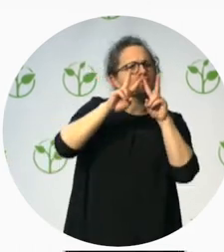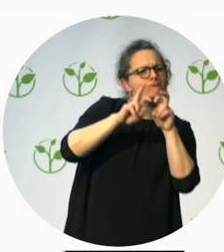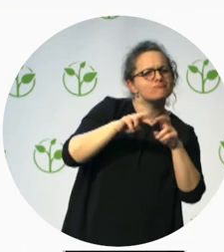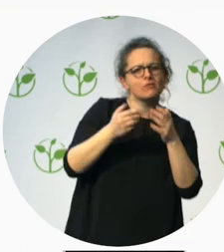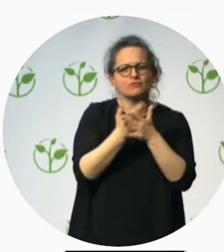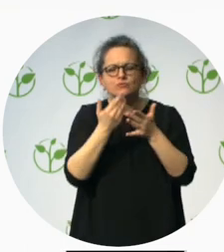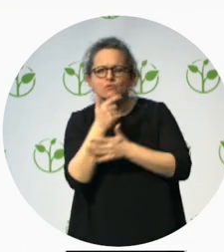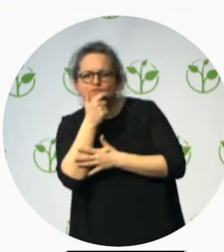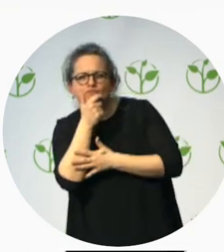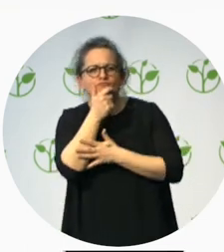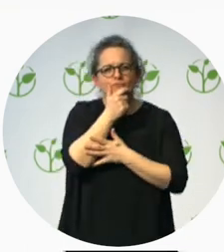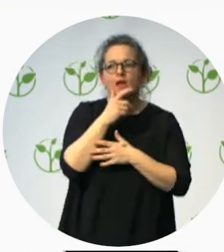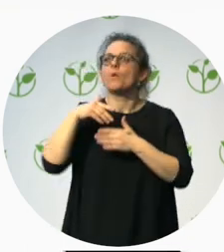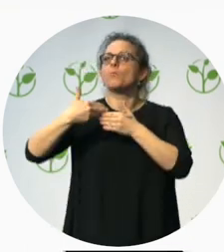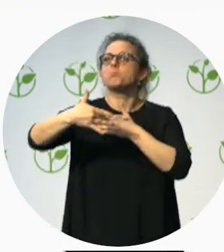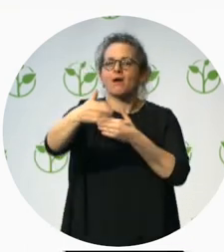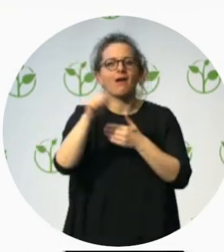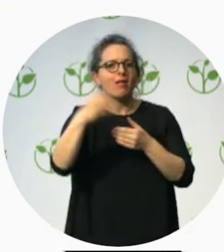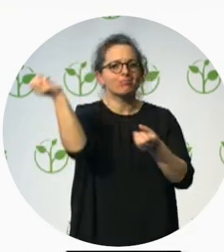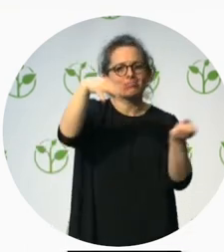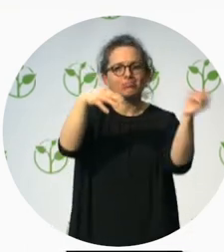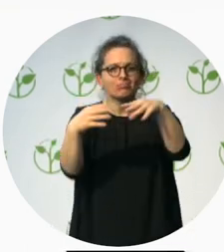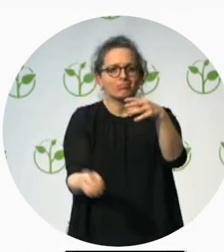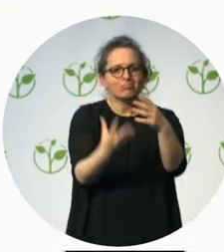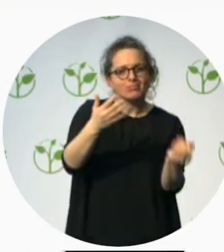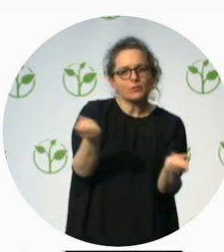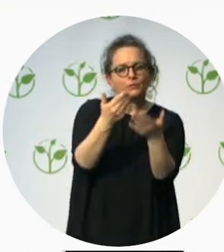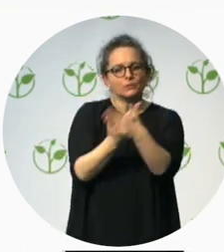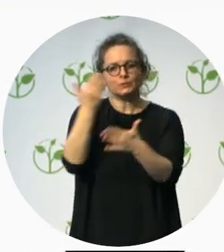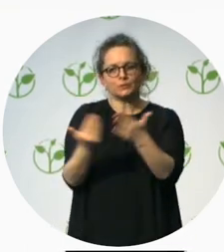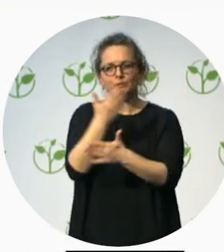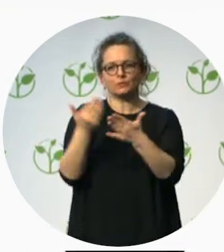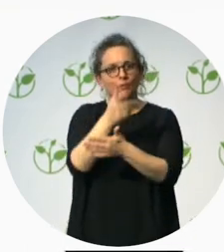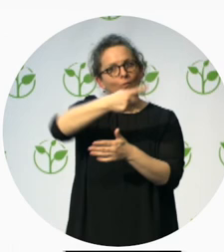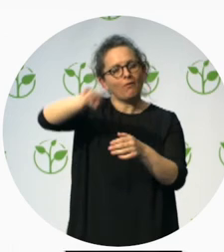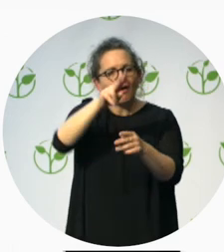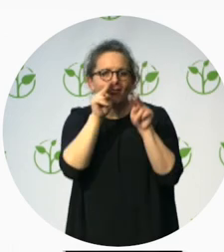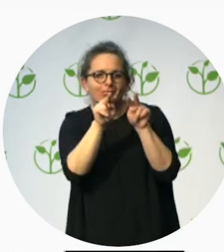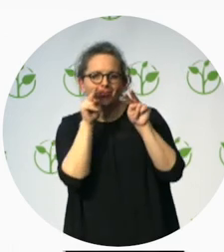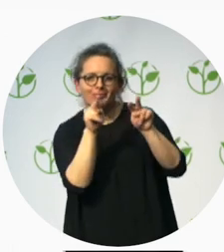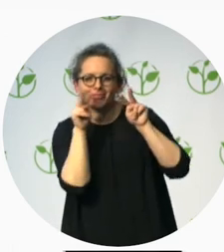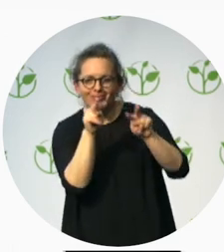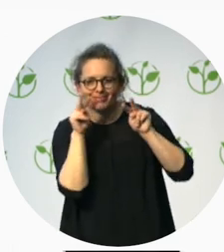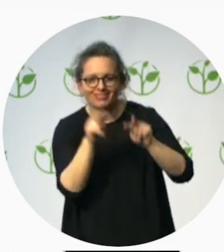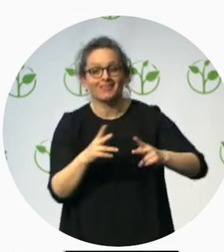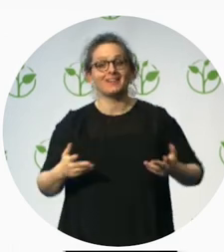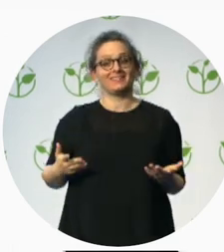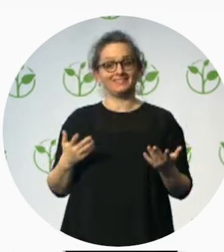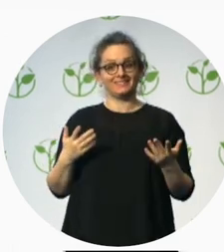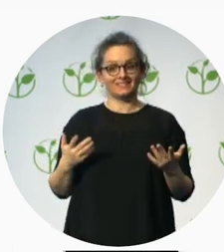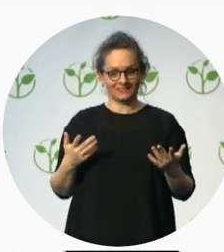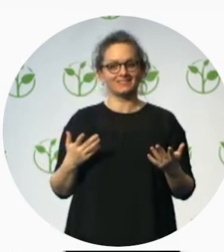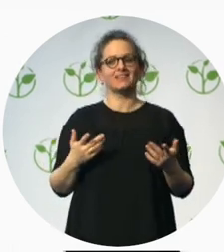It is supported by news about innovative practices, innovative policies, and our valued